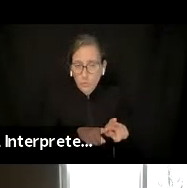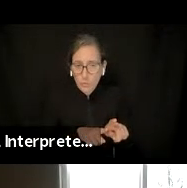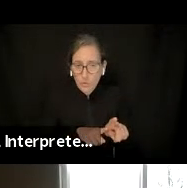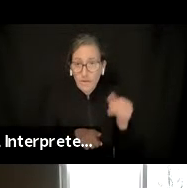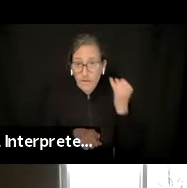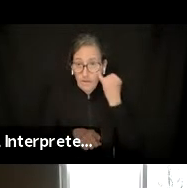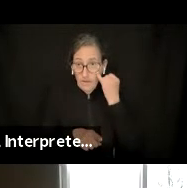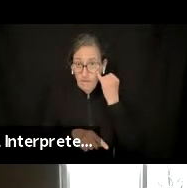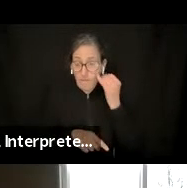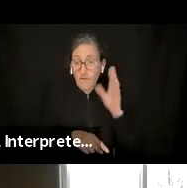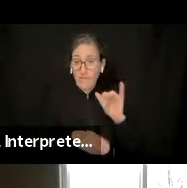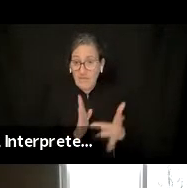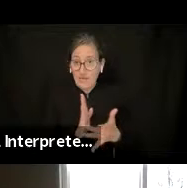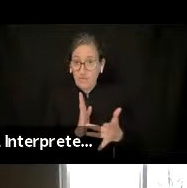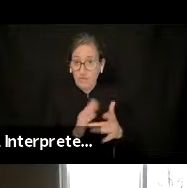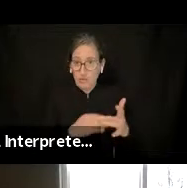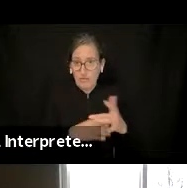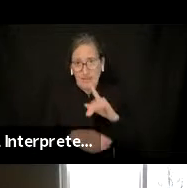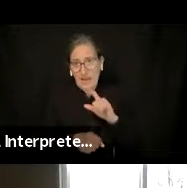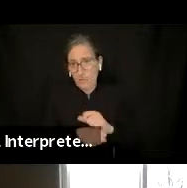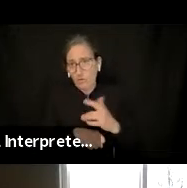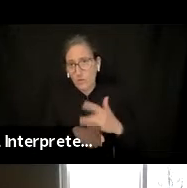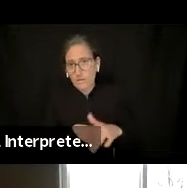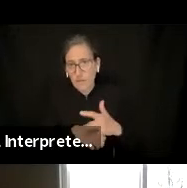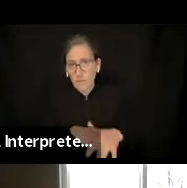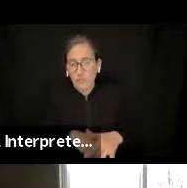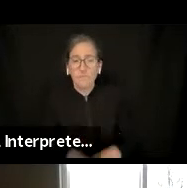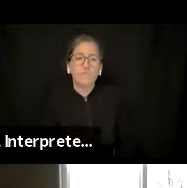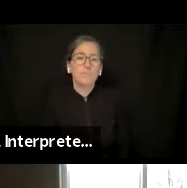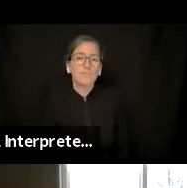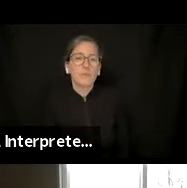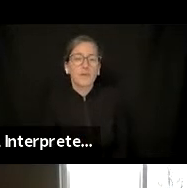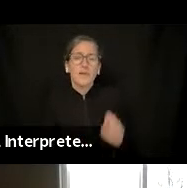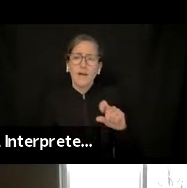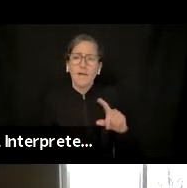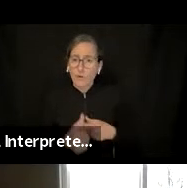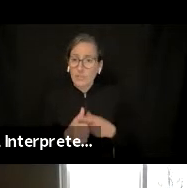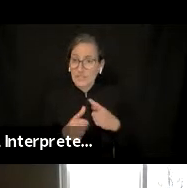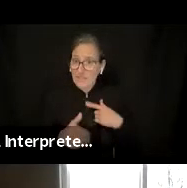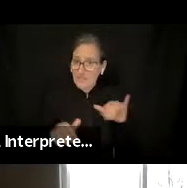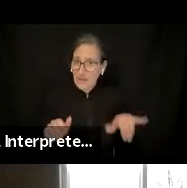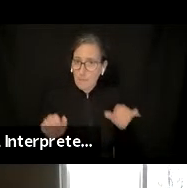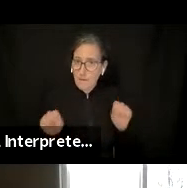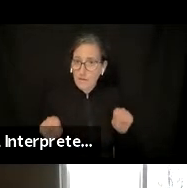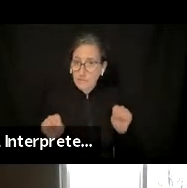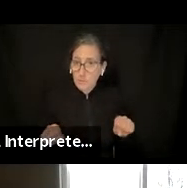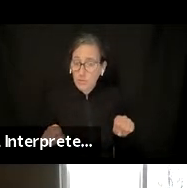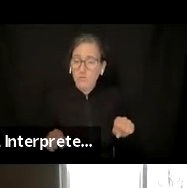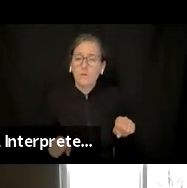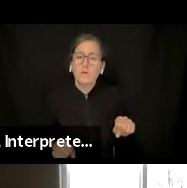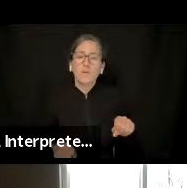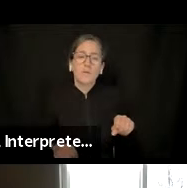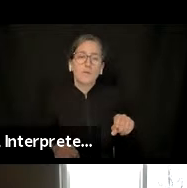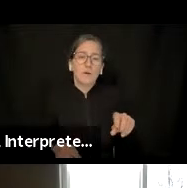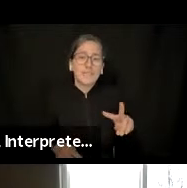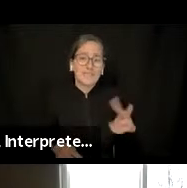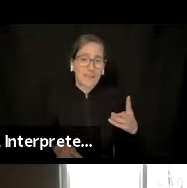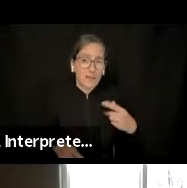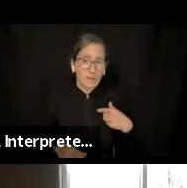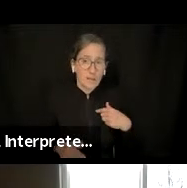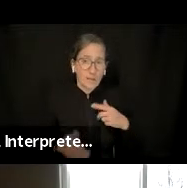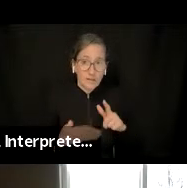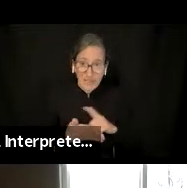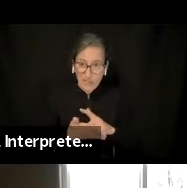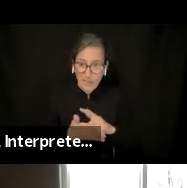if that technology is available. Yeah, I guess first, is it possible? Second, is it like legally okay if